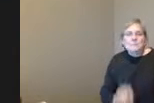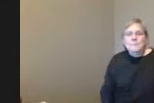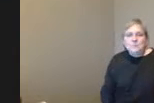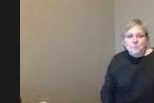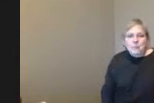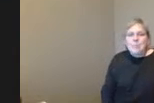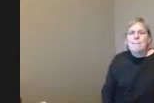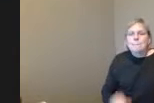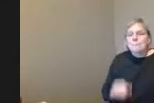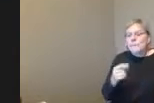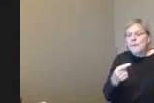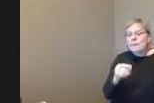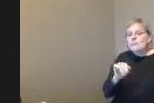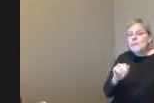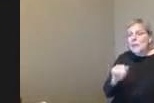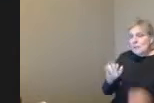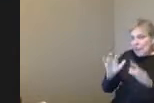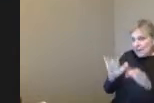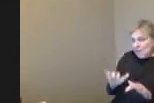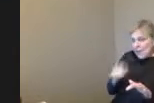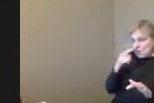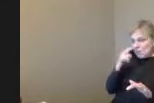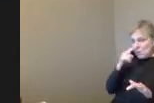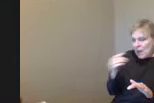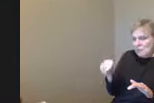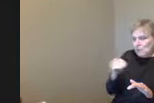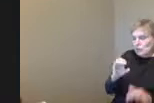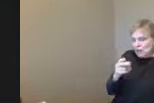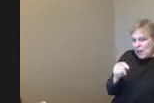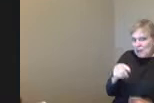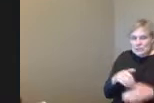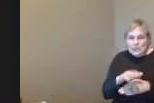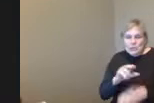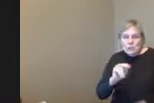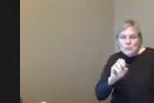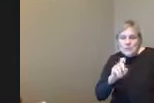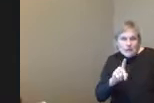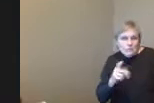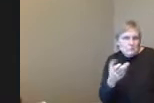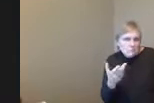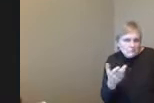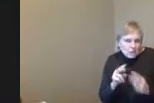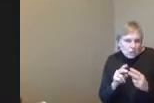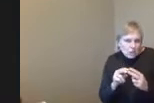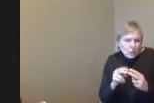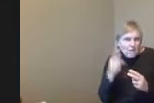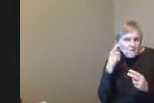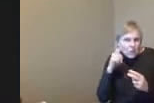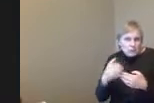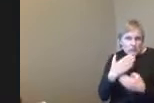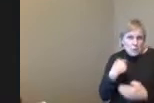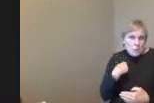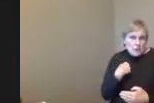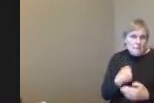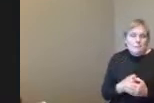Amanda, if you have that typed up, could you either put it in the chat or send it to Nick for him to forward to